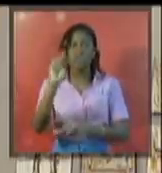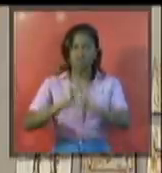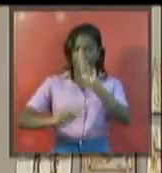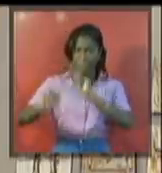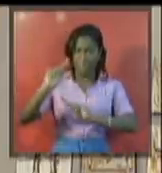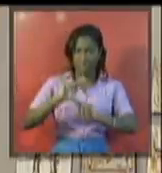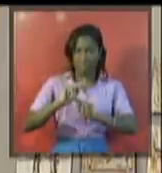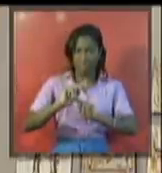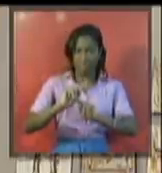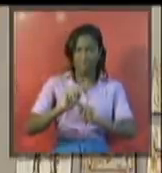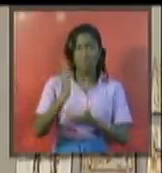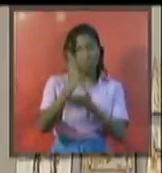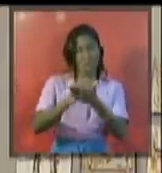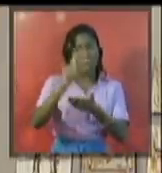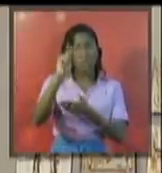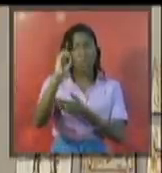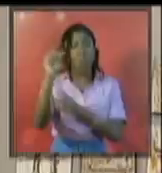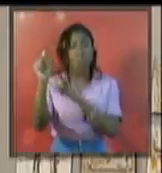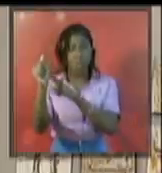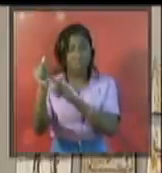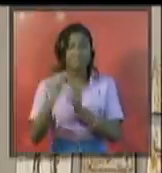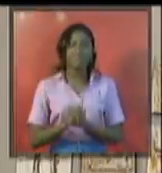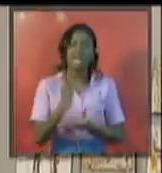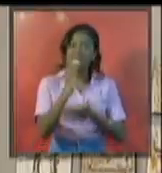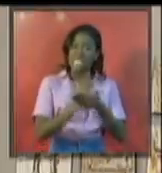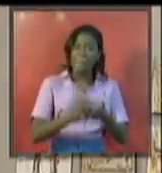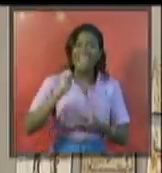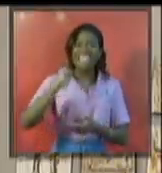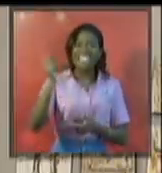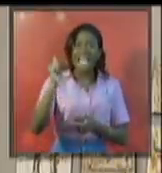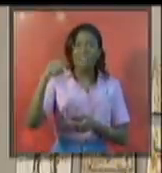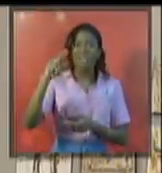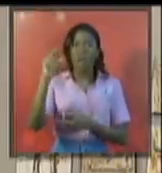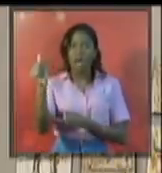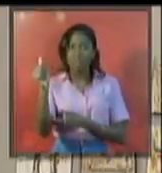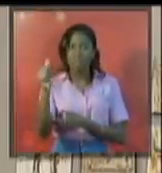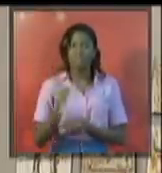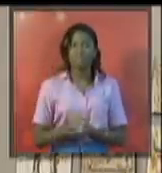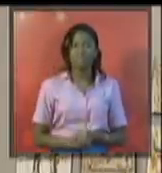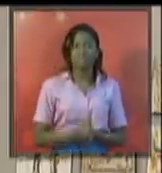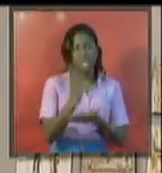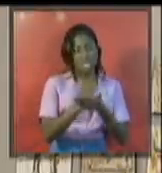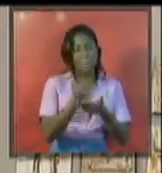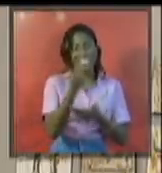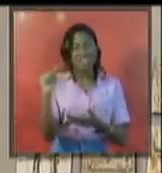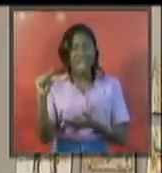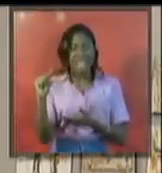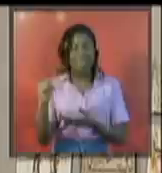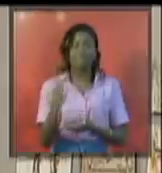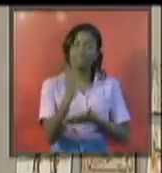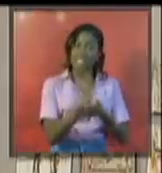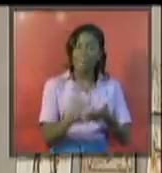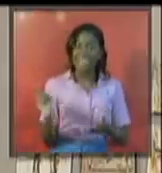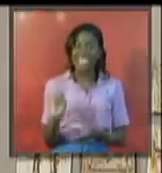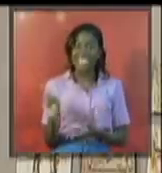facility, 36 at Tacarigua, 28 persons at the Brooklyn facility in Sangre Grande, UE Debe,